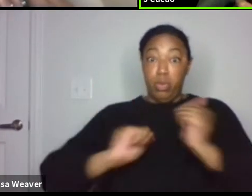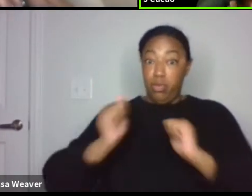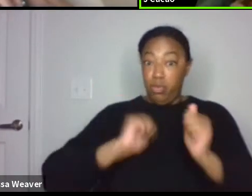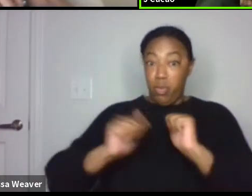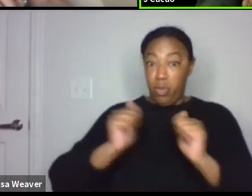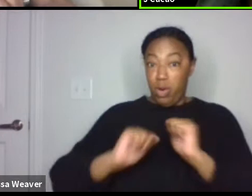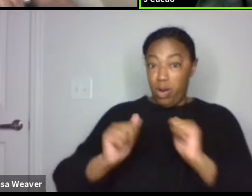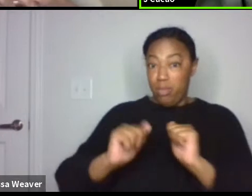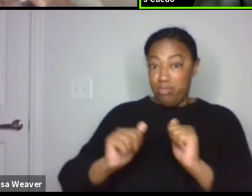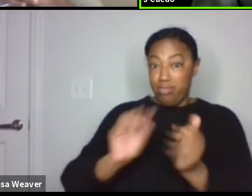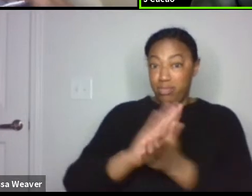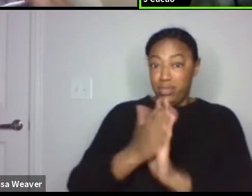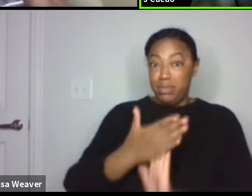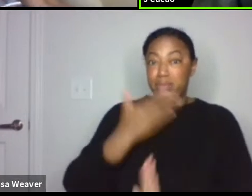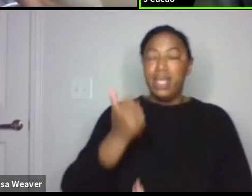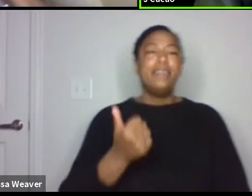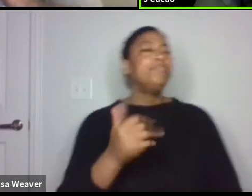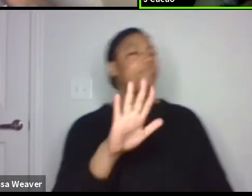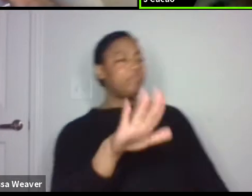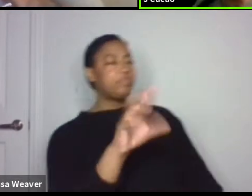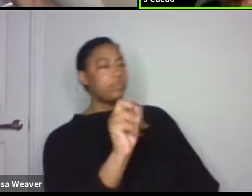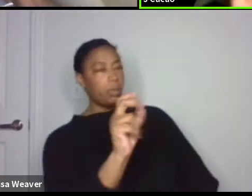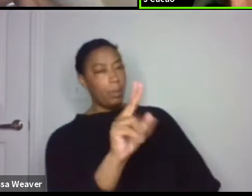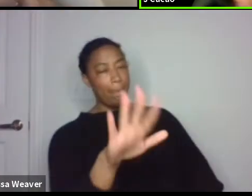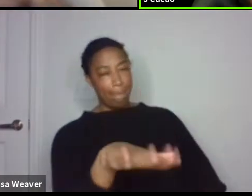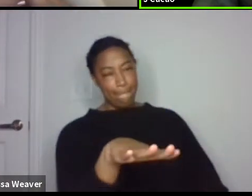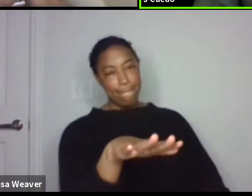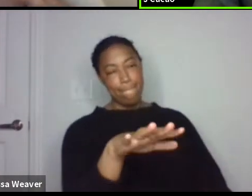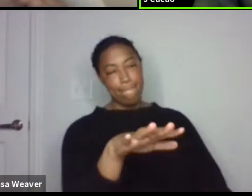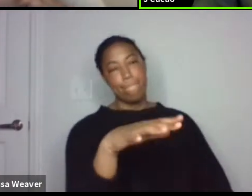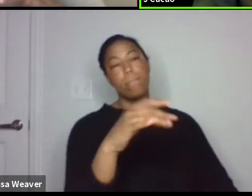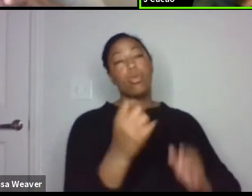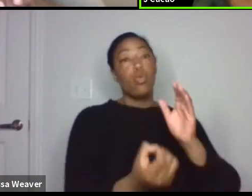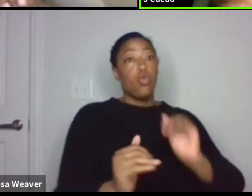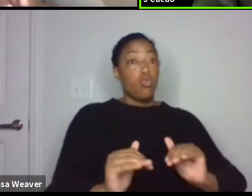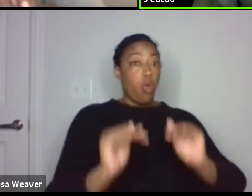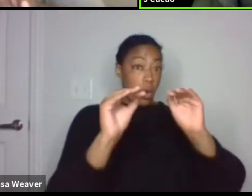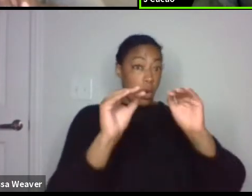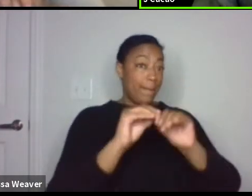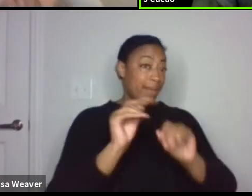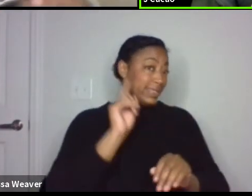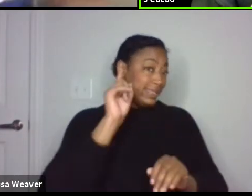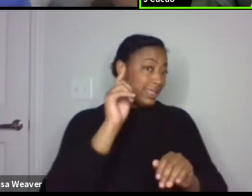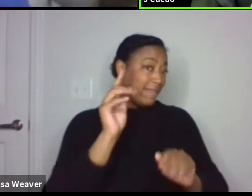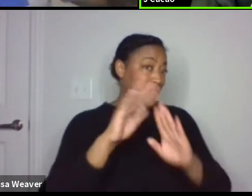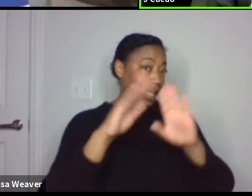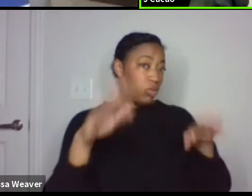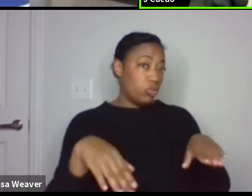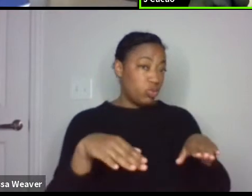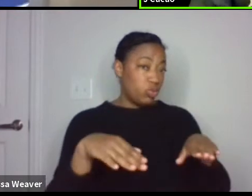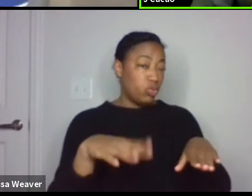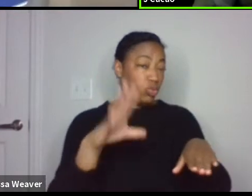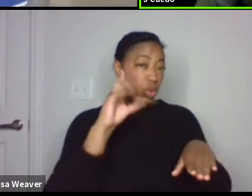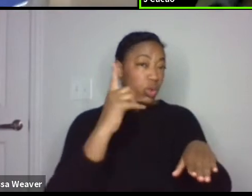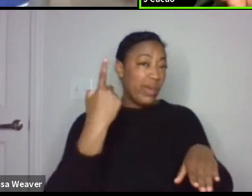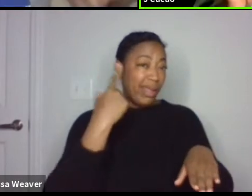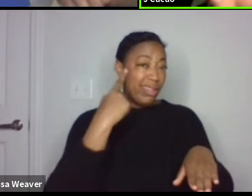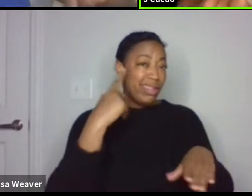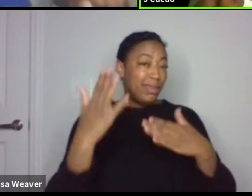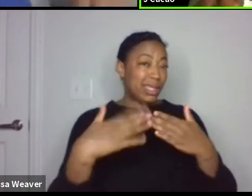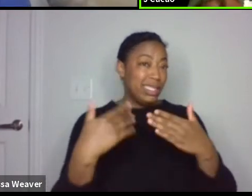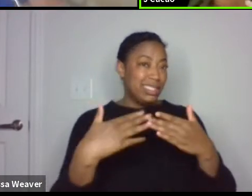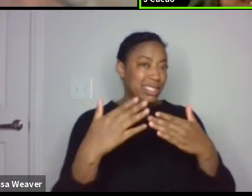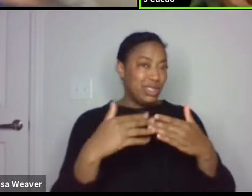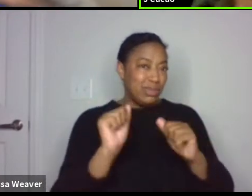So I'll say this. Growing up in a deaf household, like you would think it would be easy to like